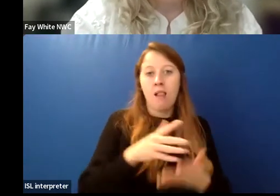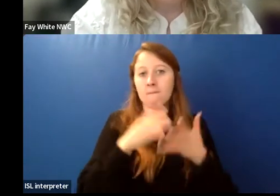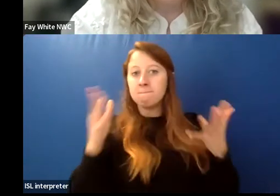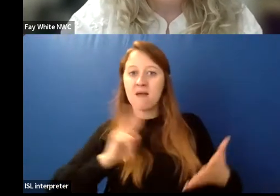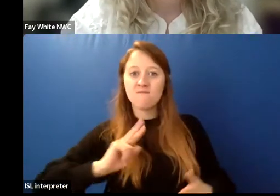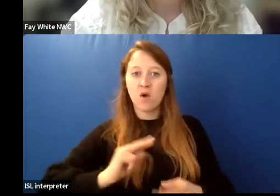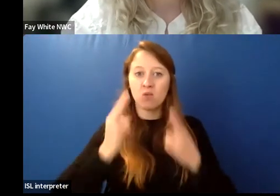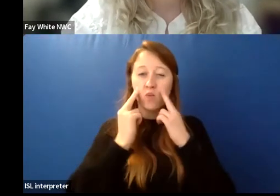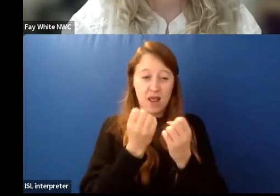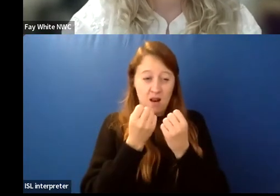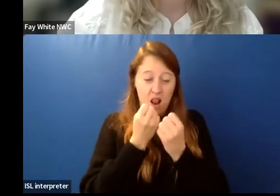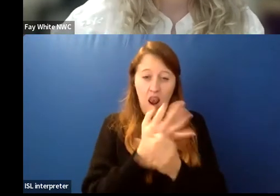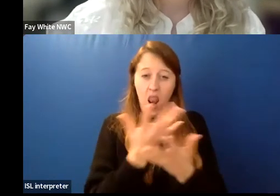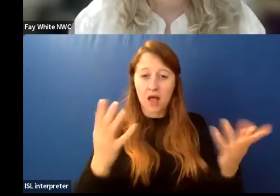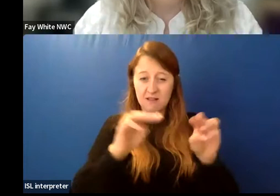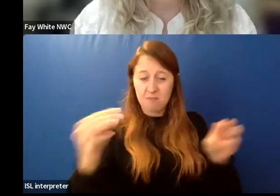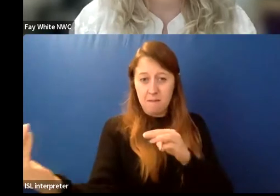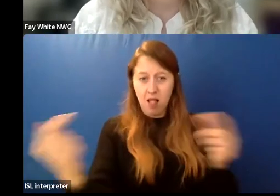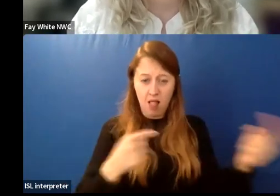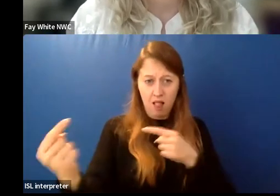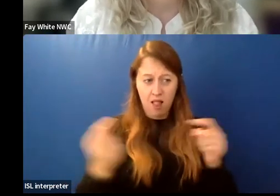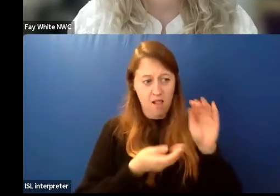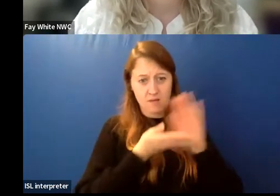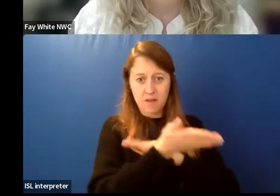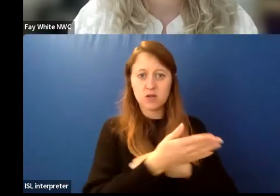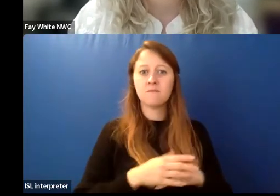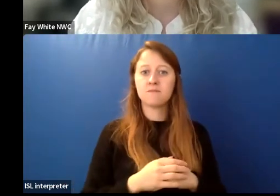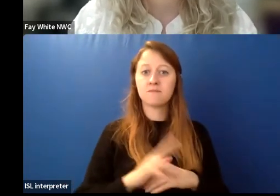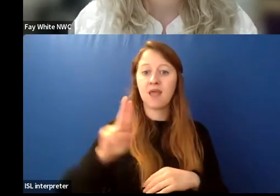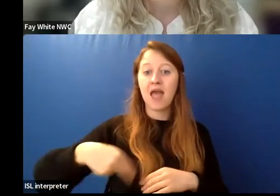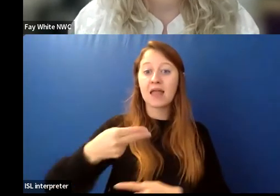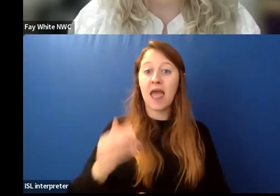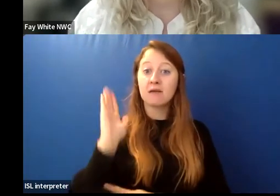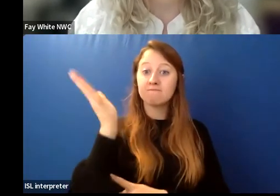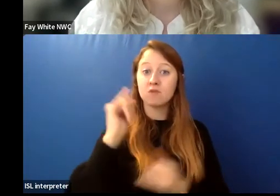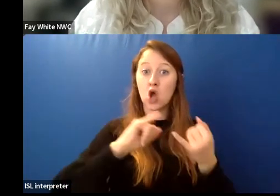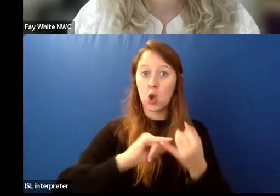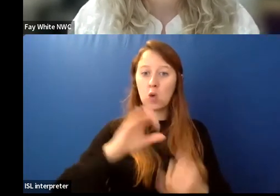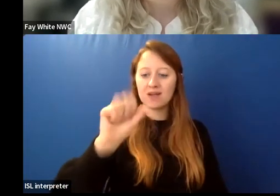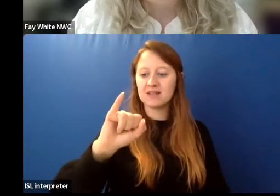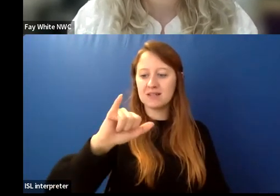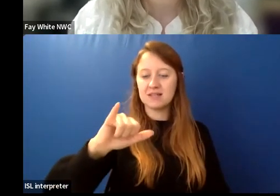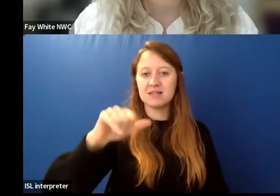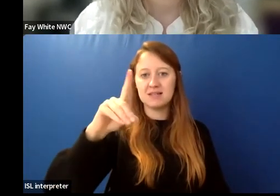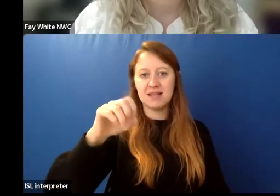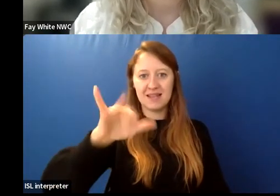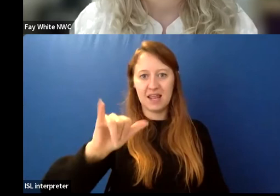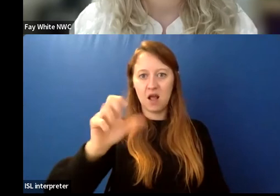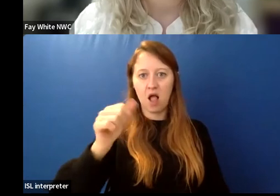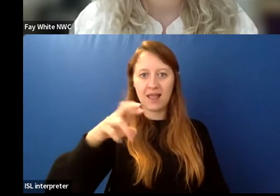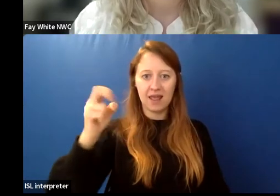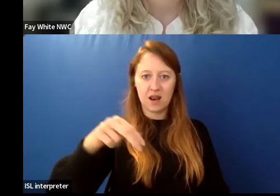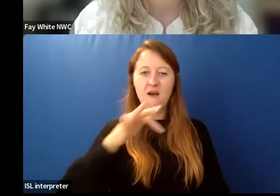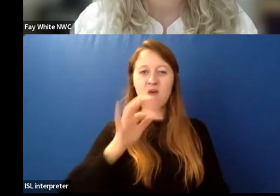much for that reminder. Next to speak is Sydney Colkin from the Abortion Support Network. In Sydney's